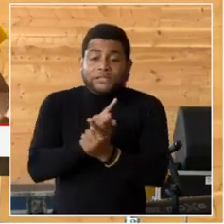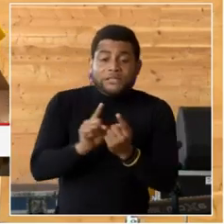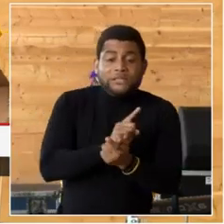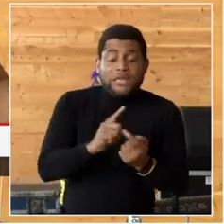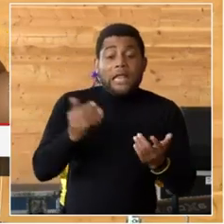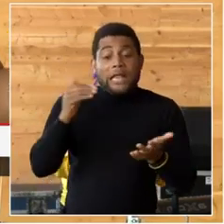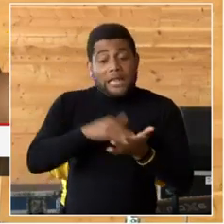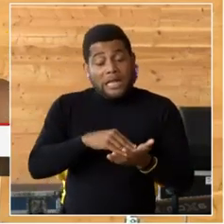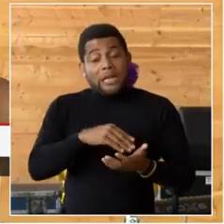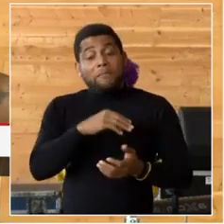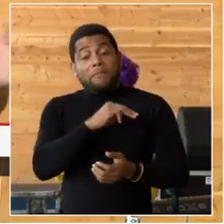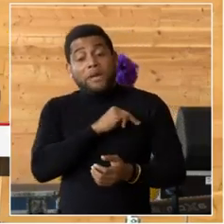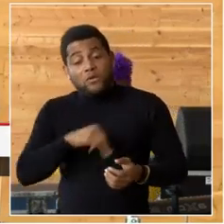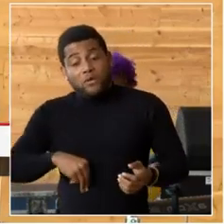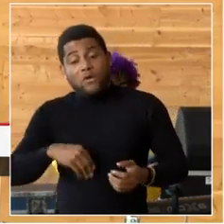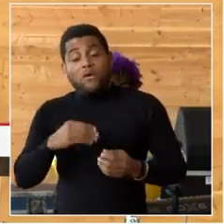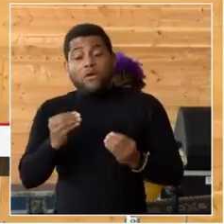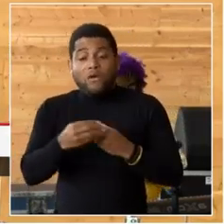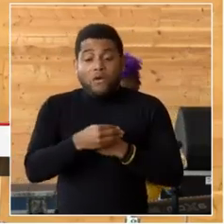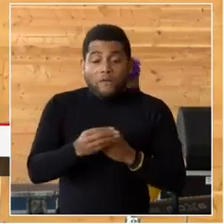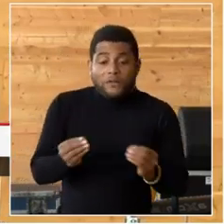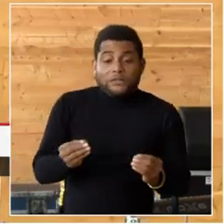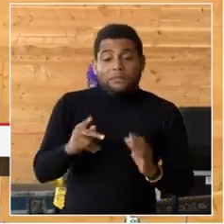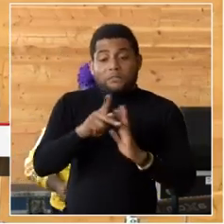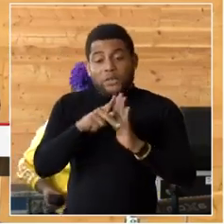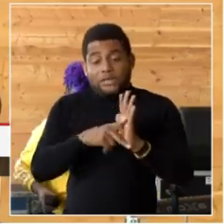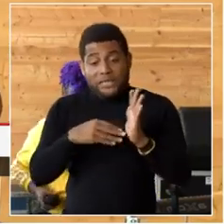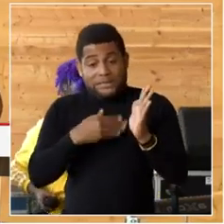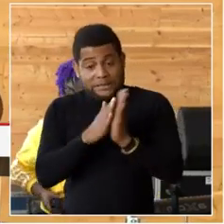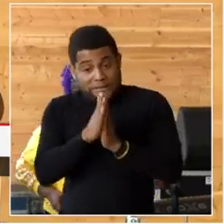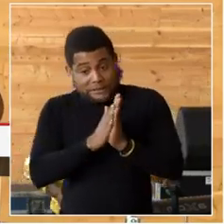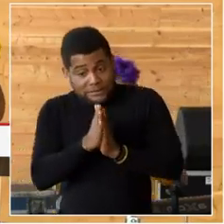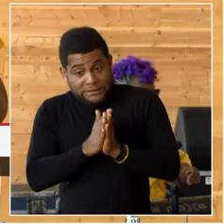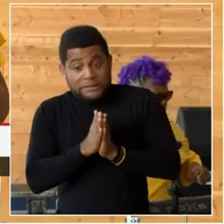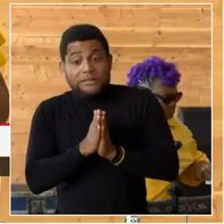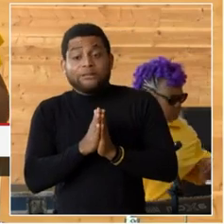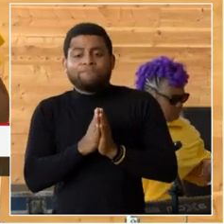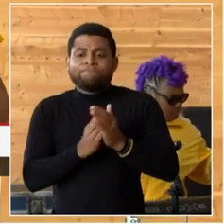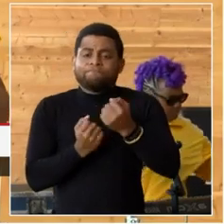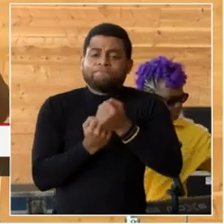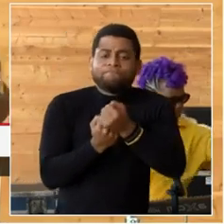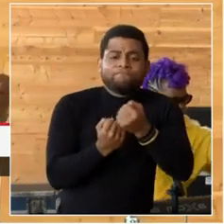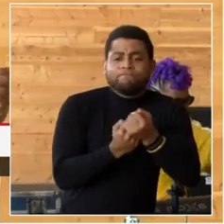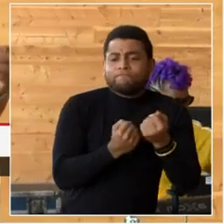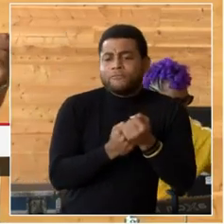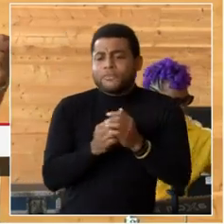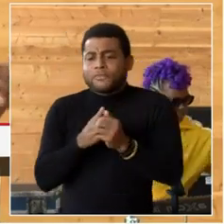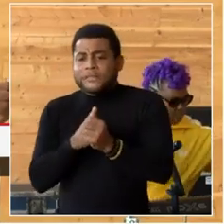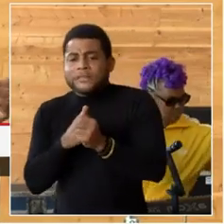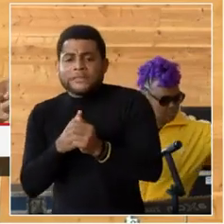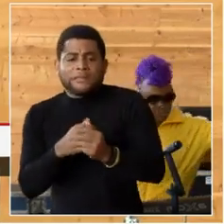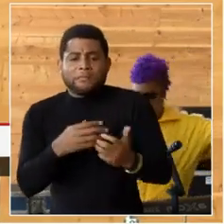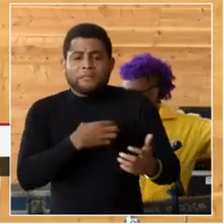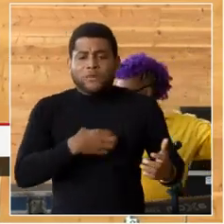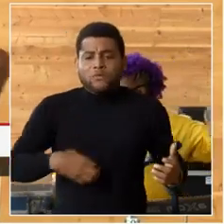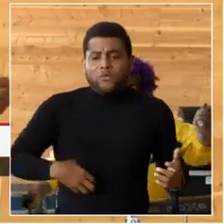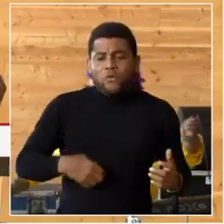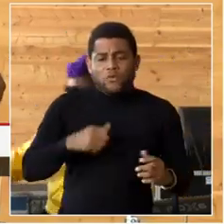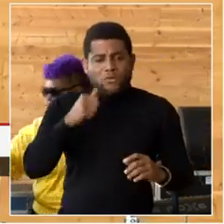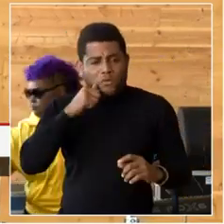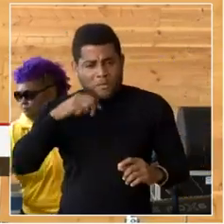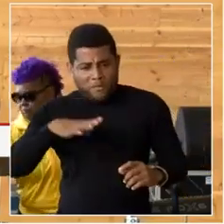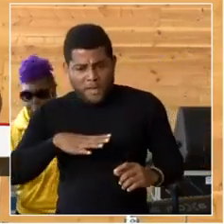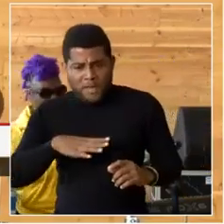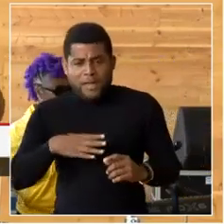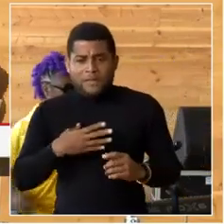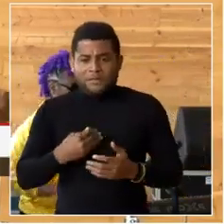and Initiatives is going to be championing Mayor Bowser's Maternal and Infant Health Summit. Our theme is building a community. We're doing that